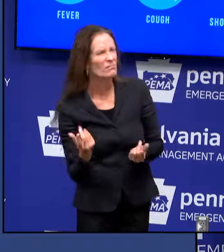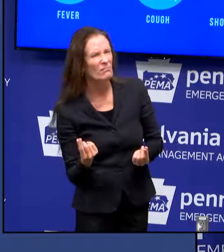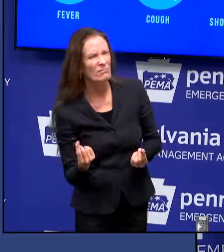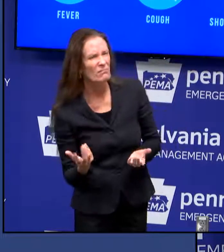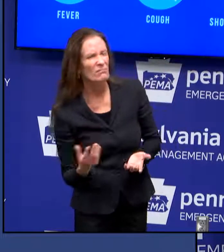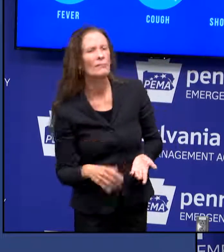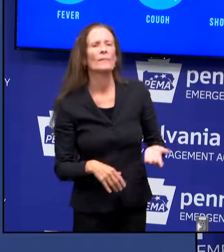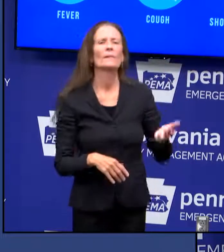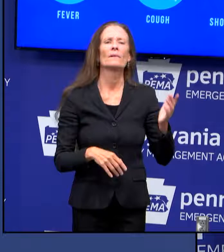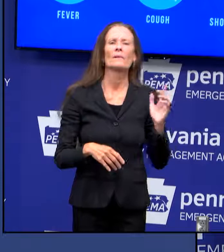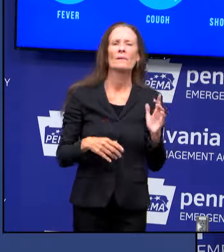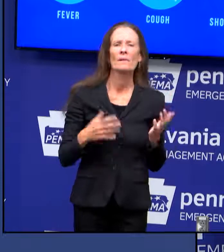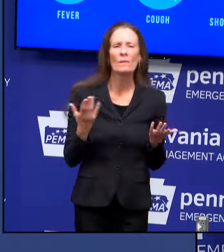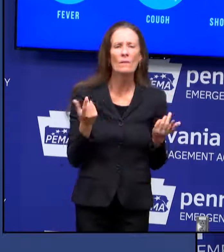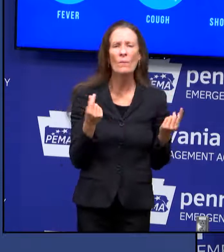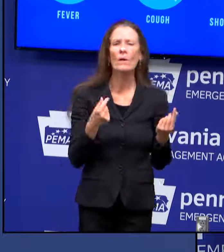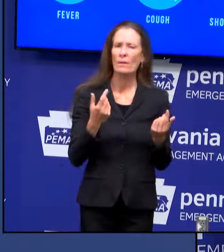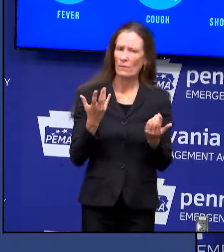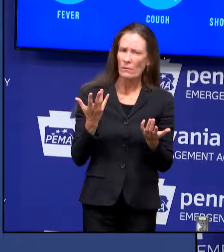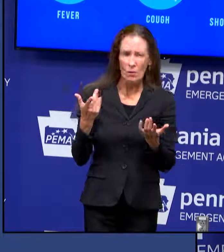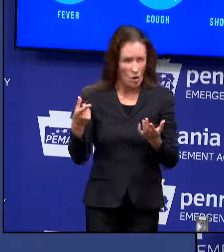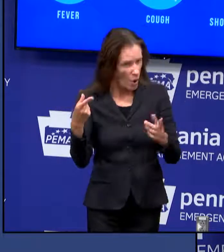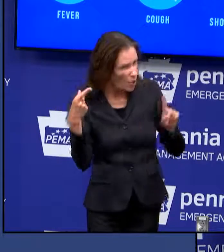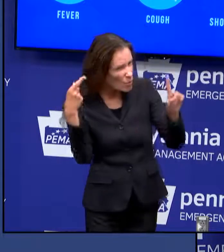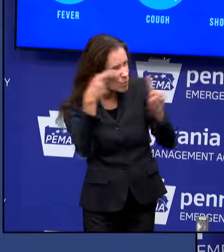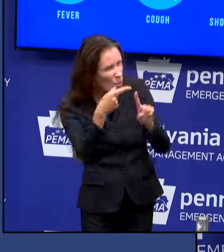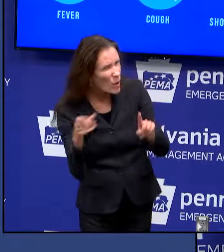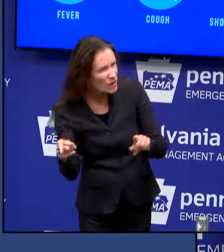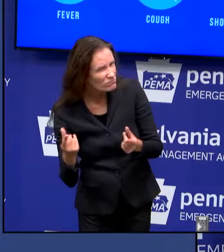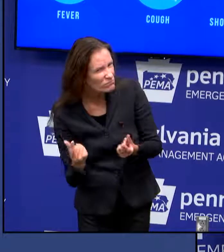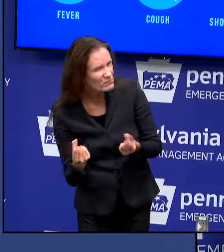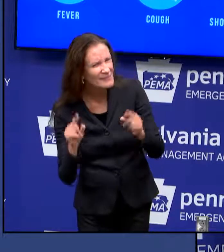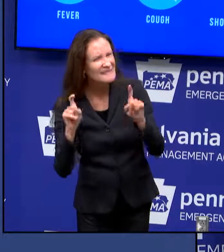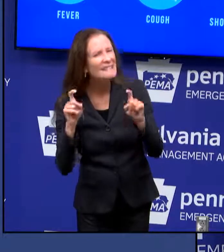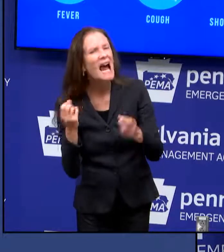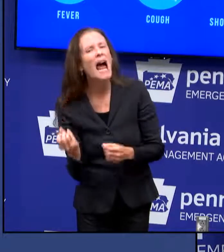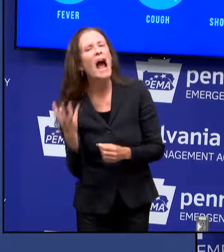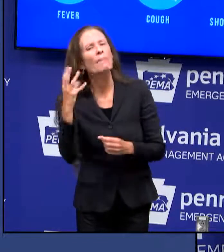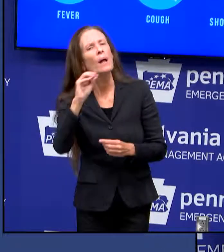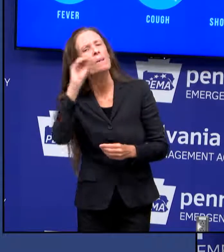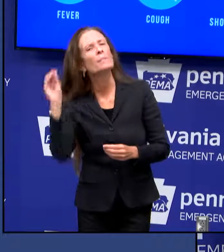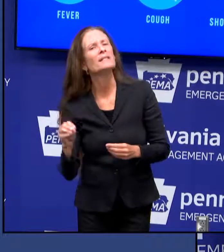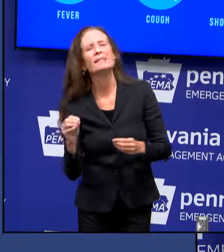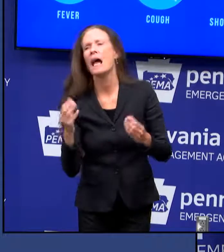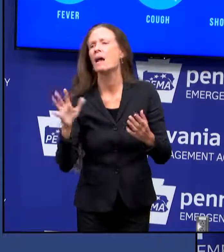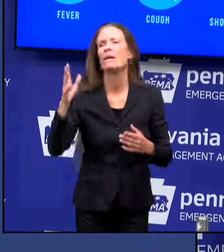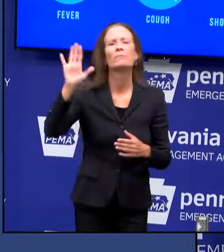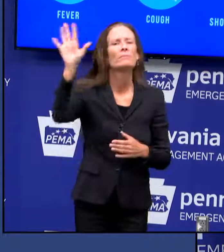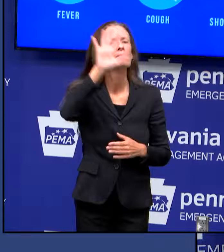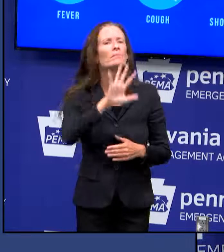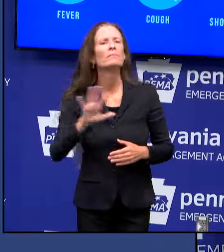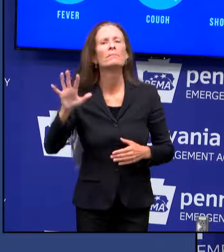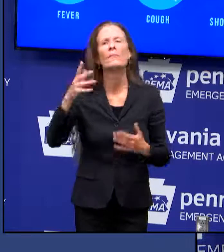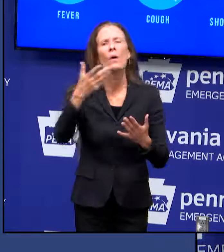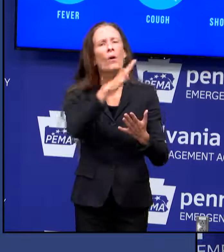What is our goal? Sure. Where do we need to be percentage-wise, and when do you think we'll get to that? Sure. Like on a